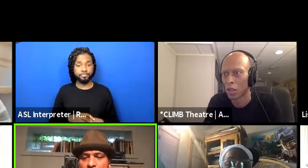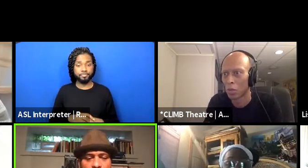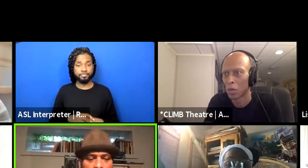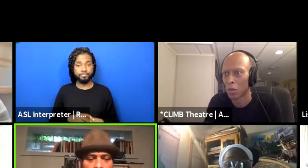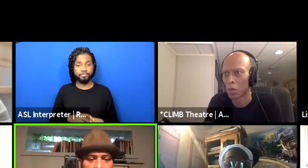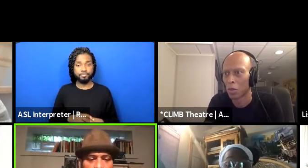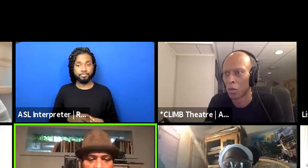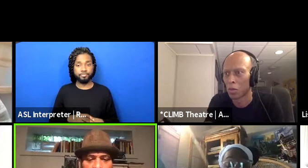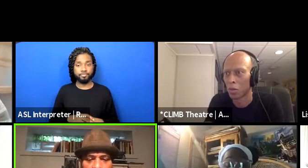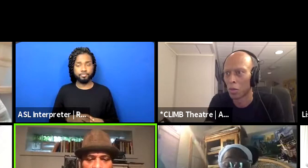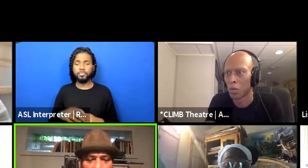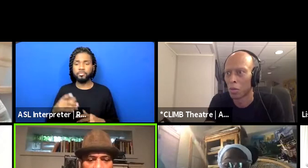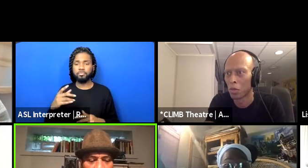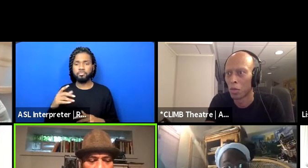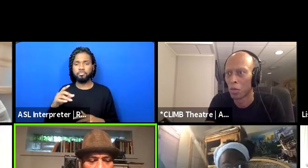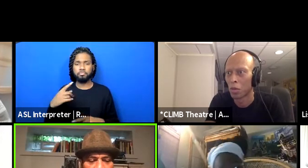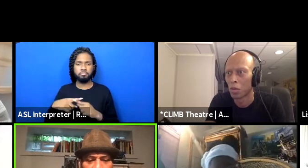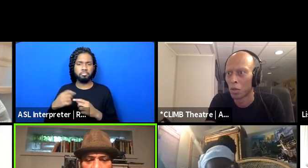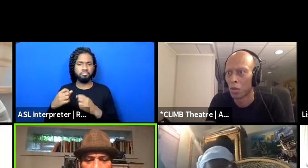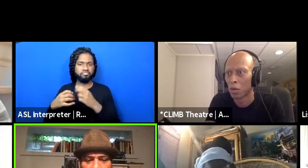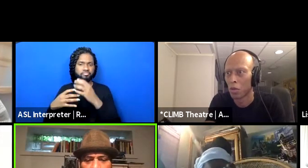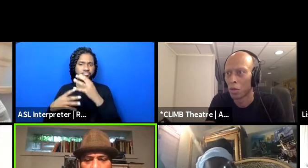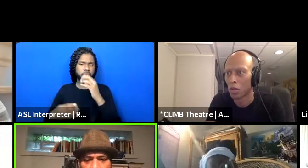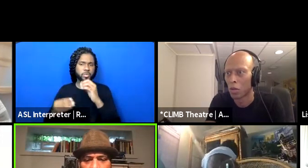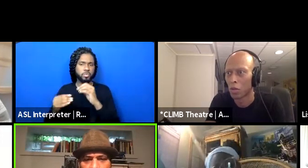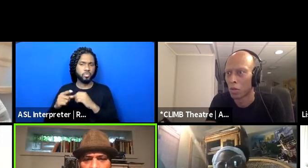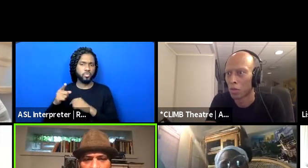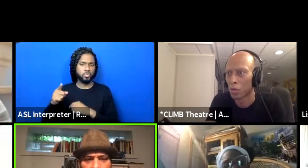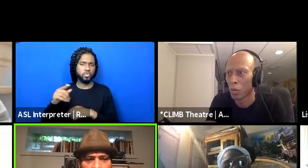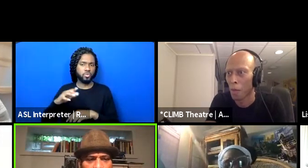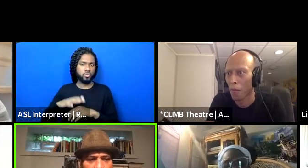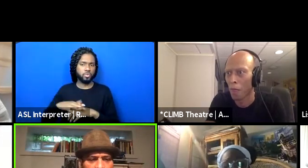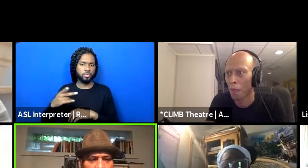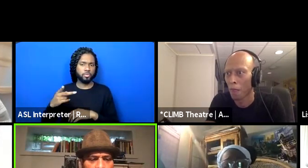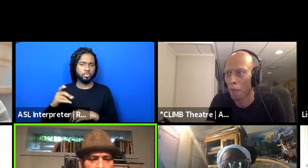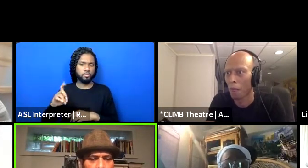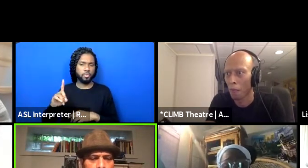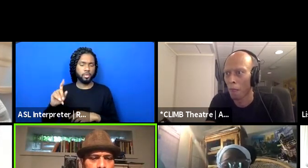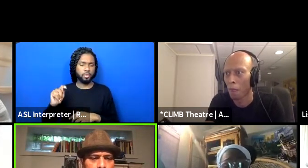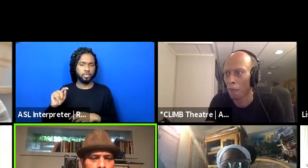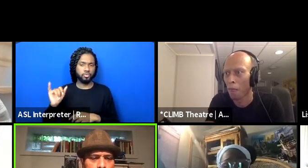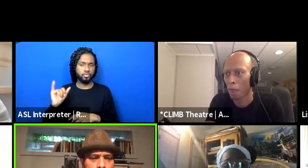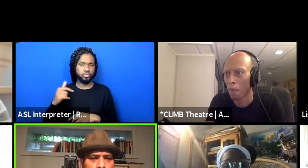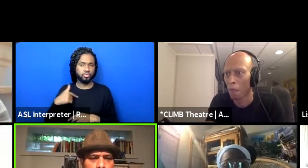And there's a number of other things on the Padlet too that we touched based on.